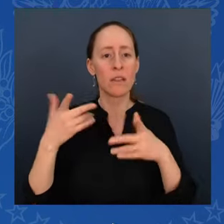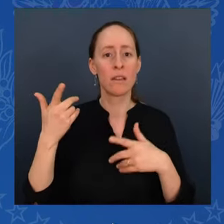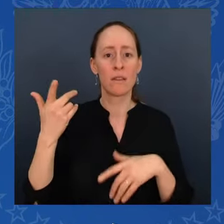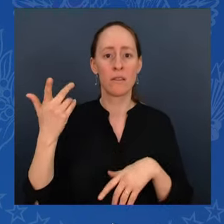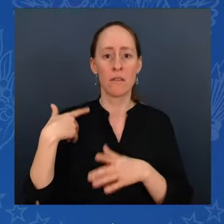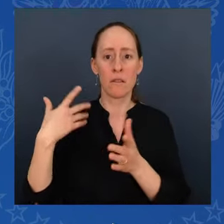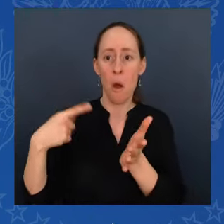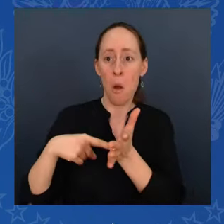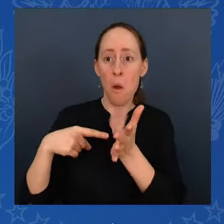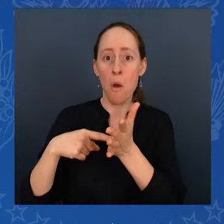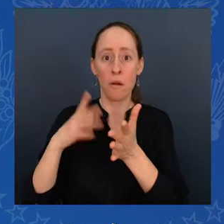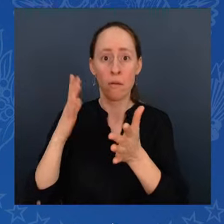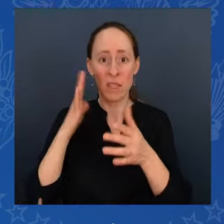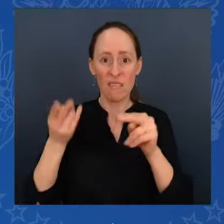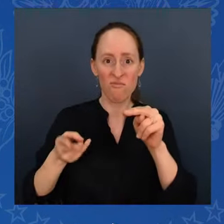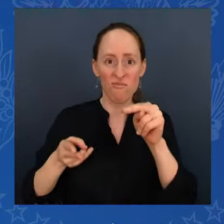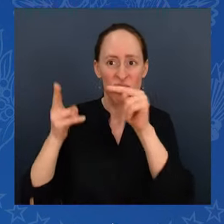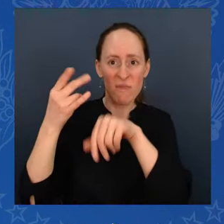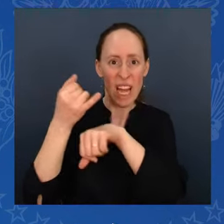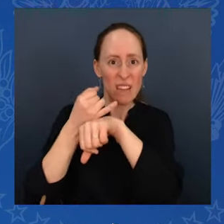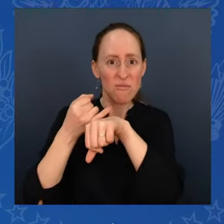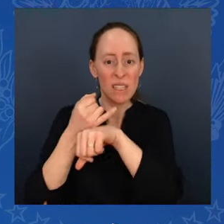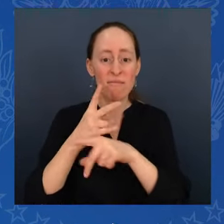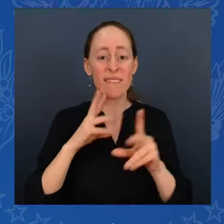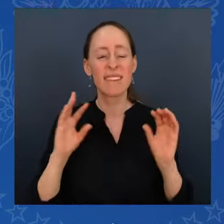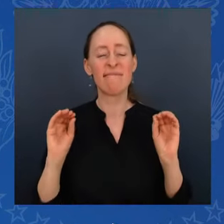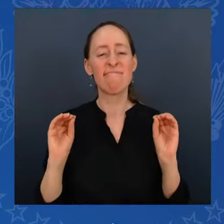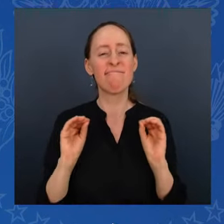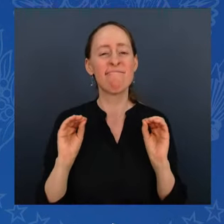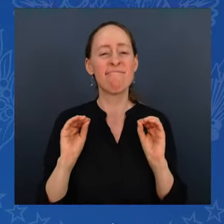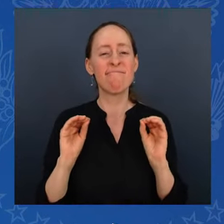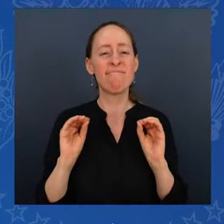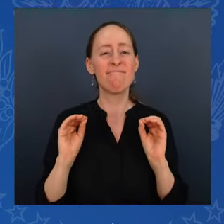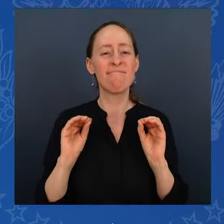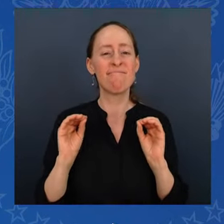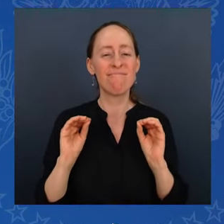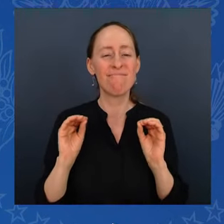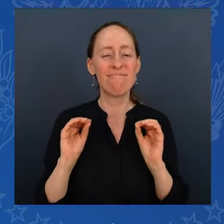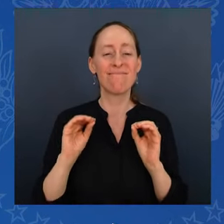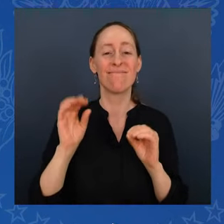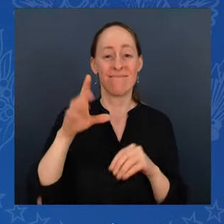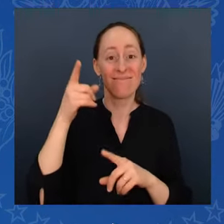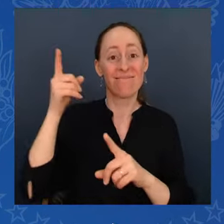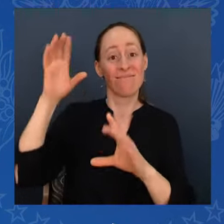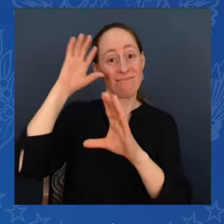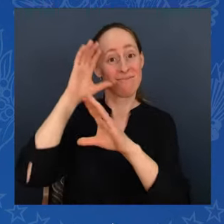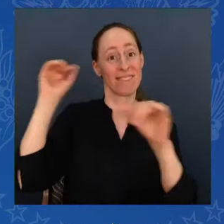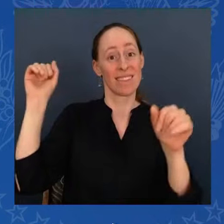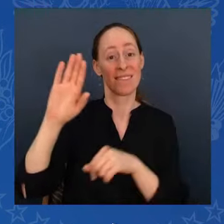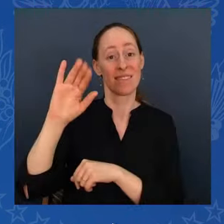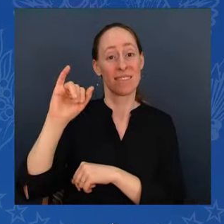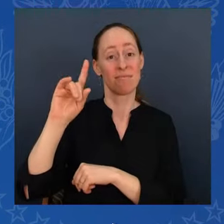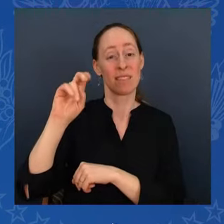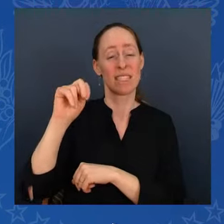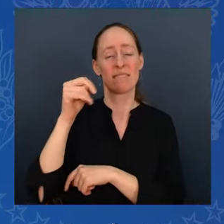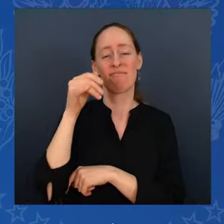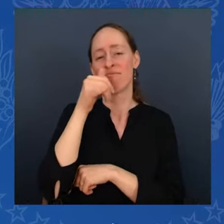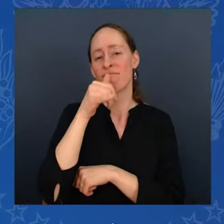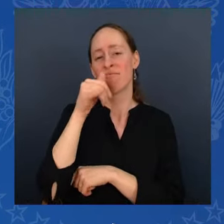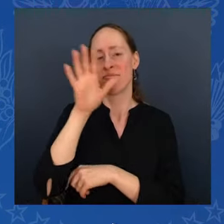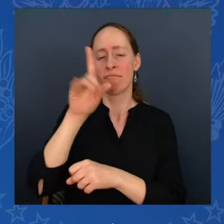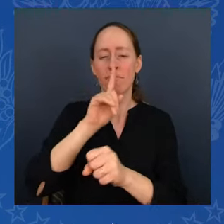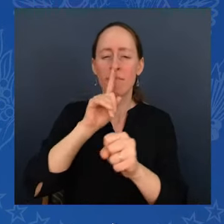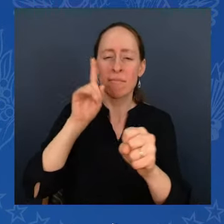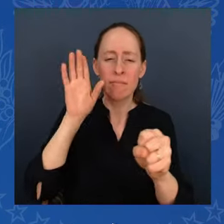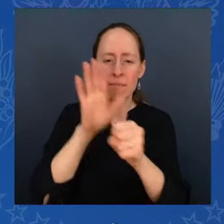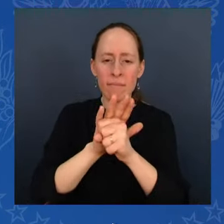Because of President Biden's commitment to hardworking Americans, the SAVE plan empowered us to reinvest in our business,